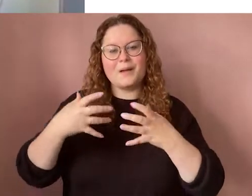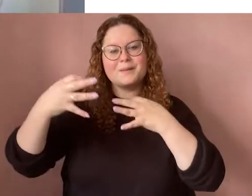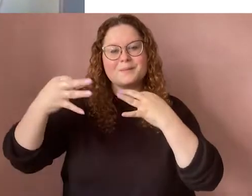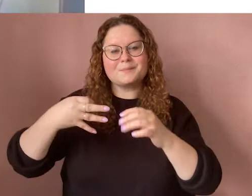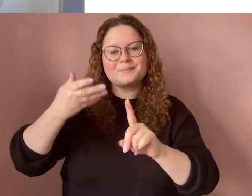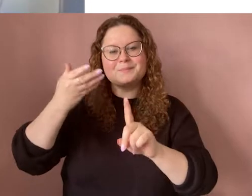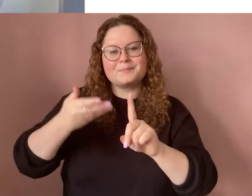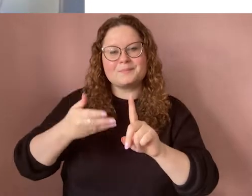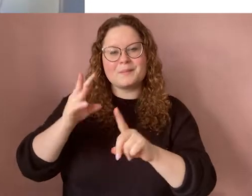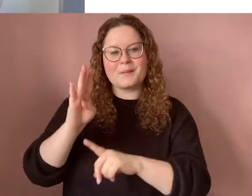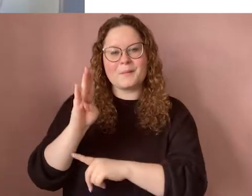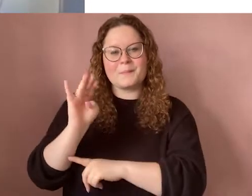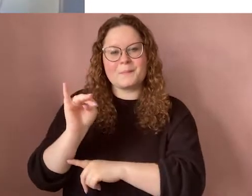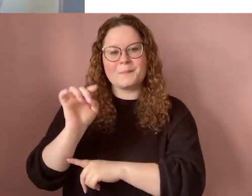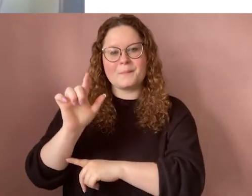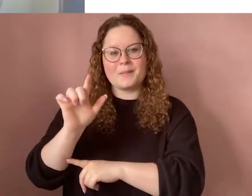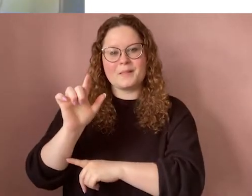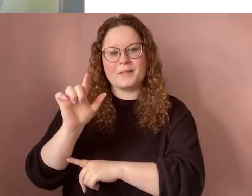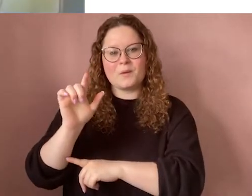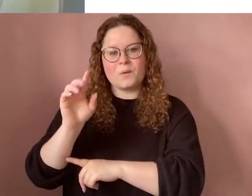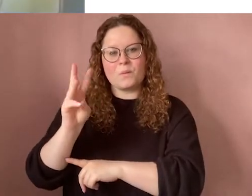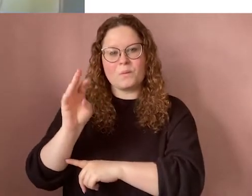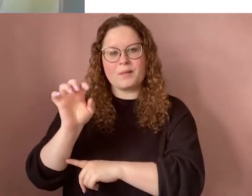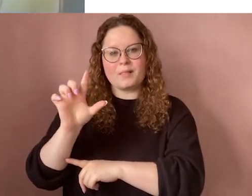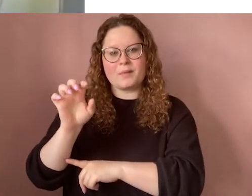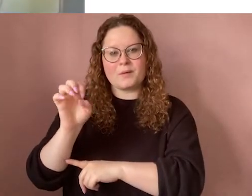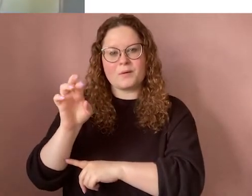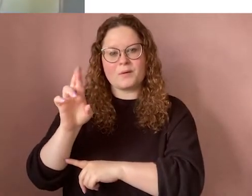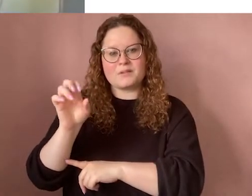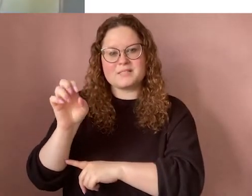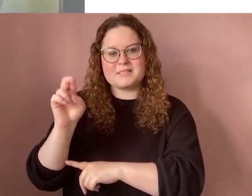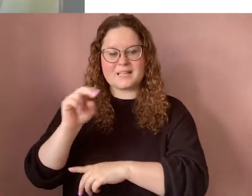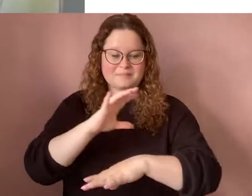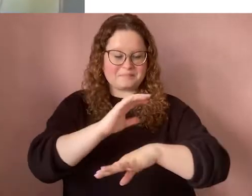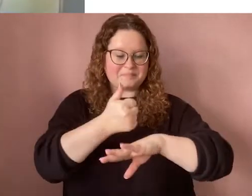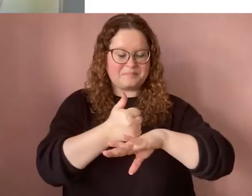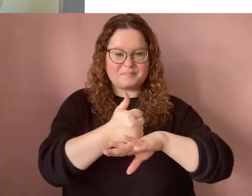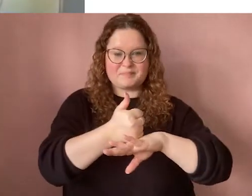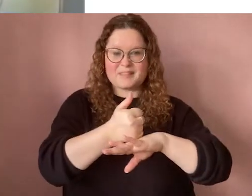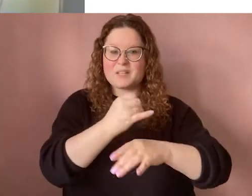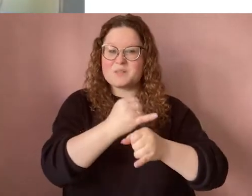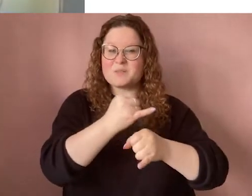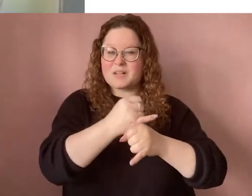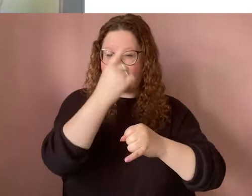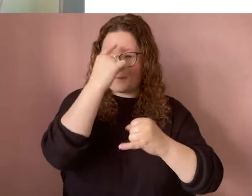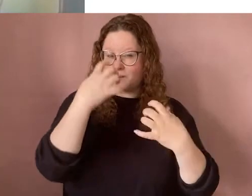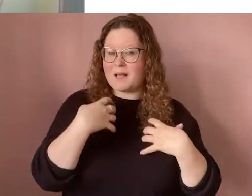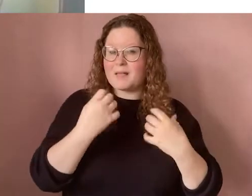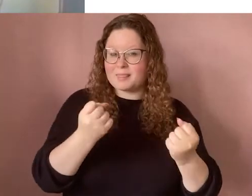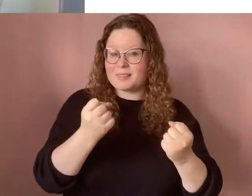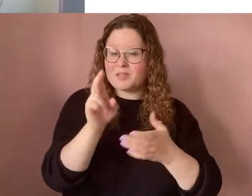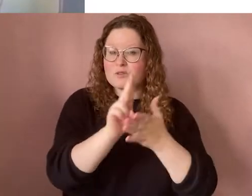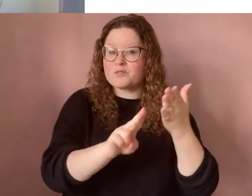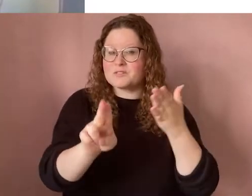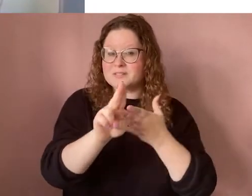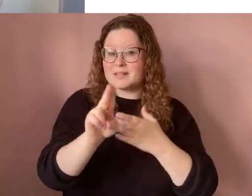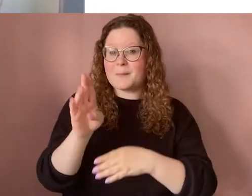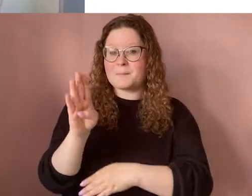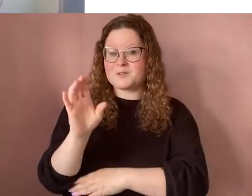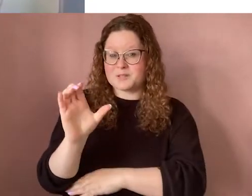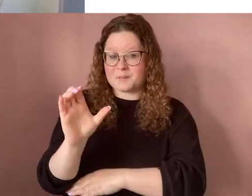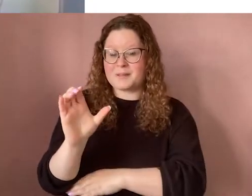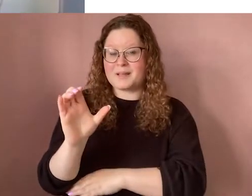Bill Wilkerson. Bill is a founding fellow of the Institute of Mental Health at the University of British Columbia.